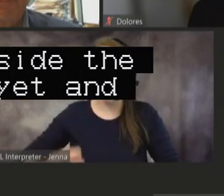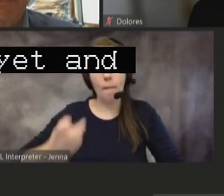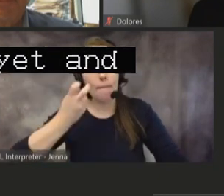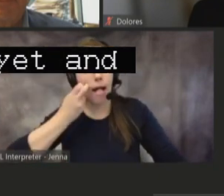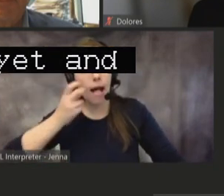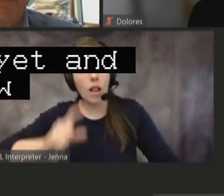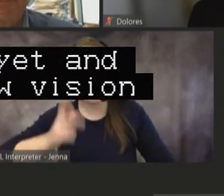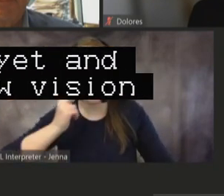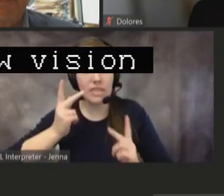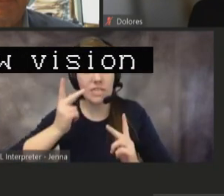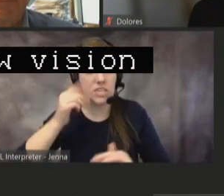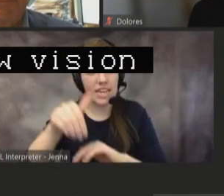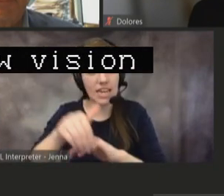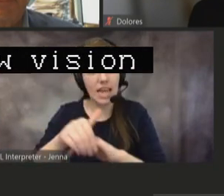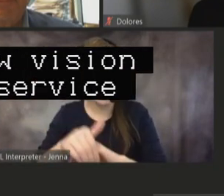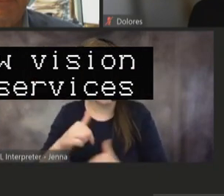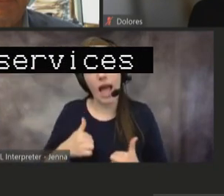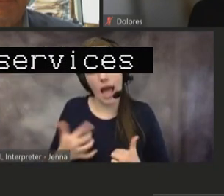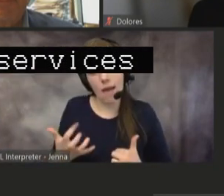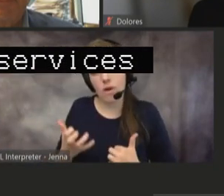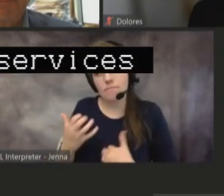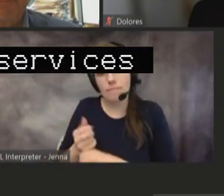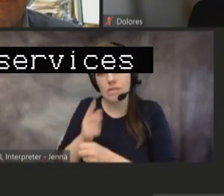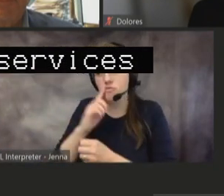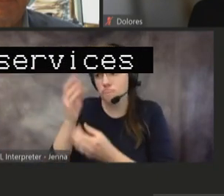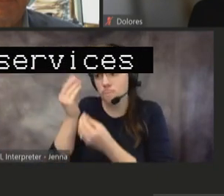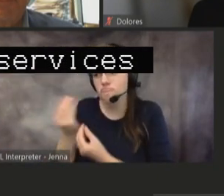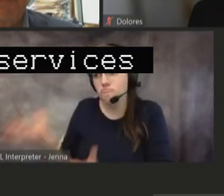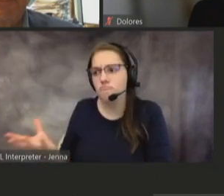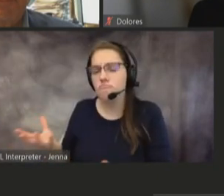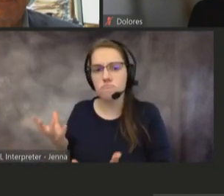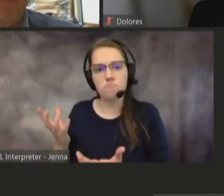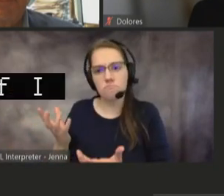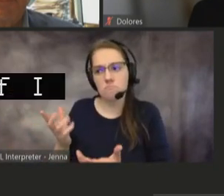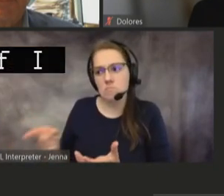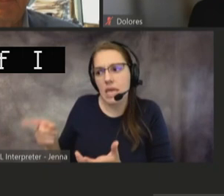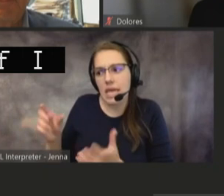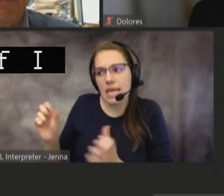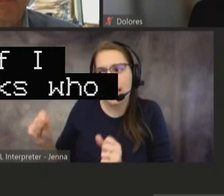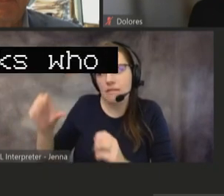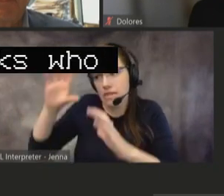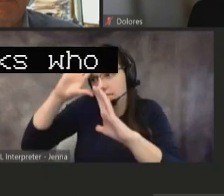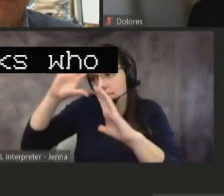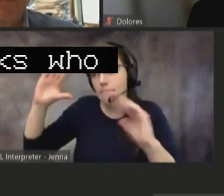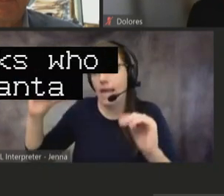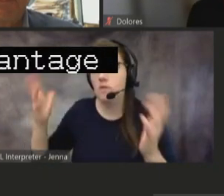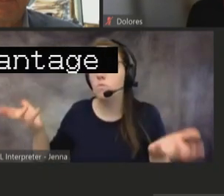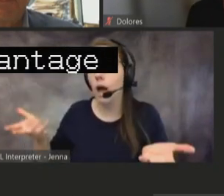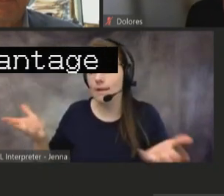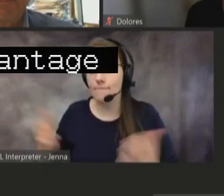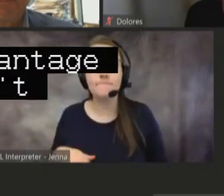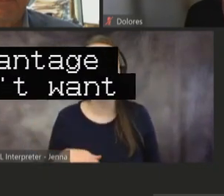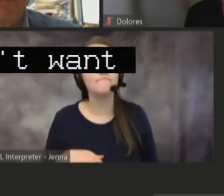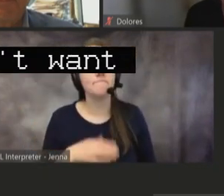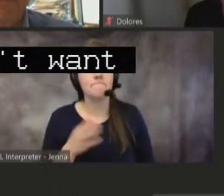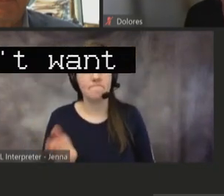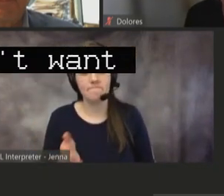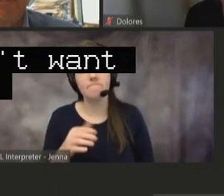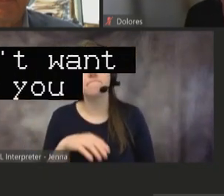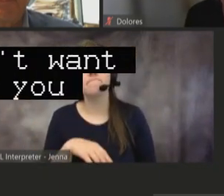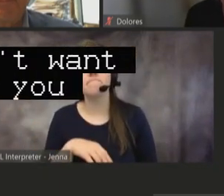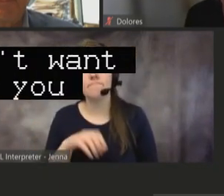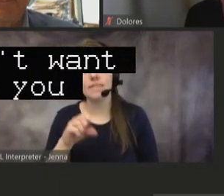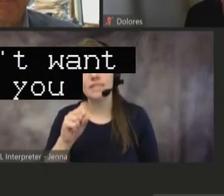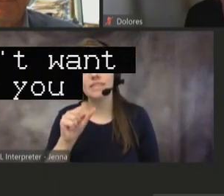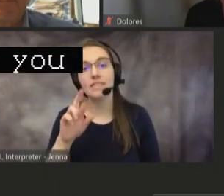give them, you know, guidance as to what to expect. So deaf and hard of hearing and